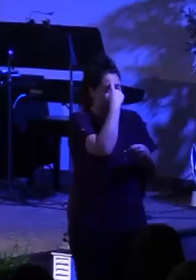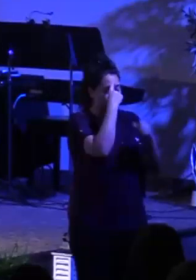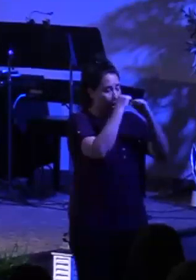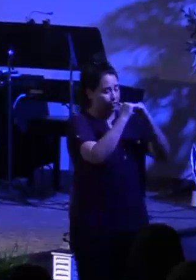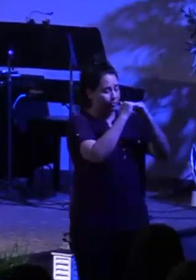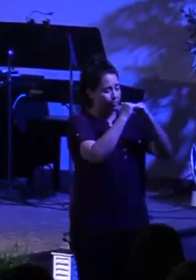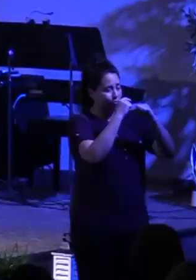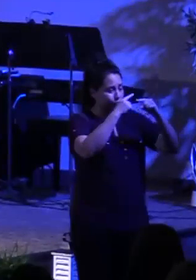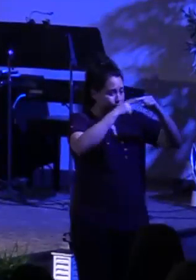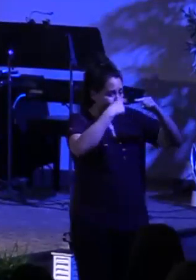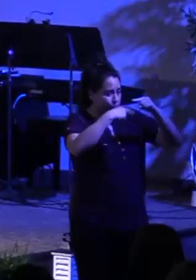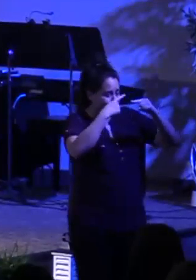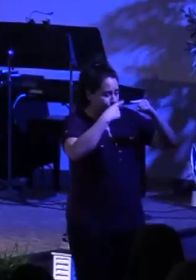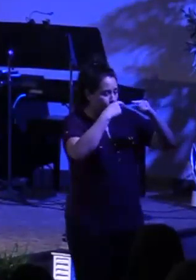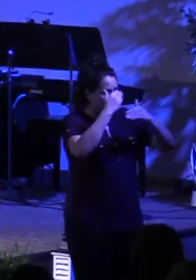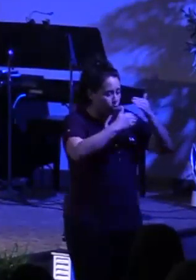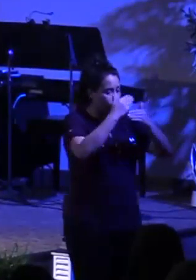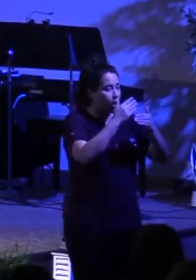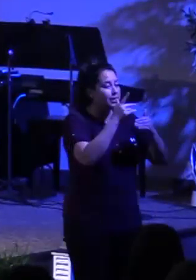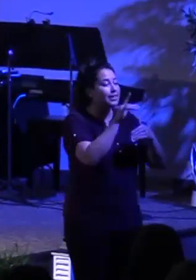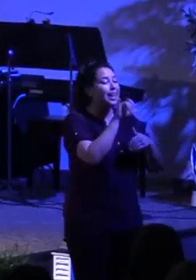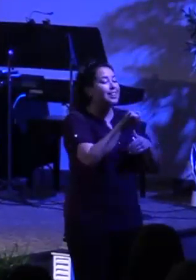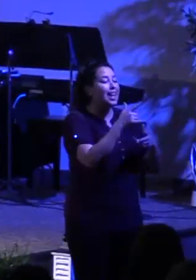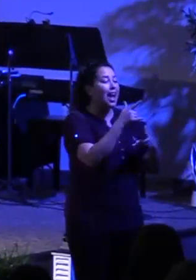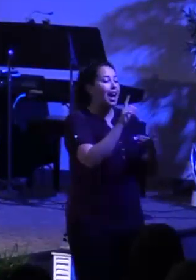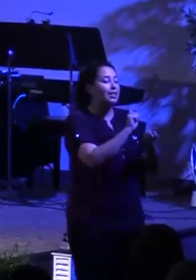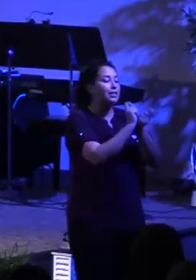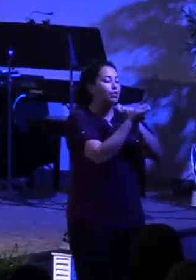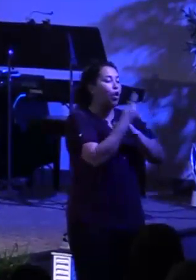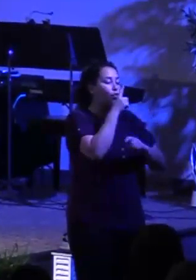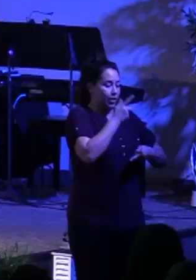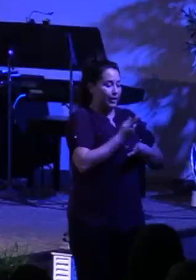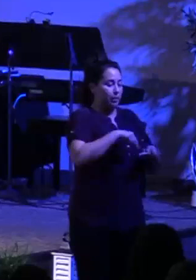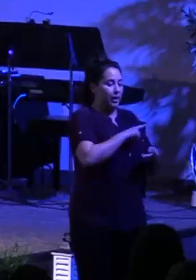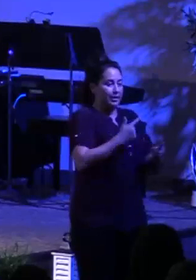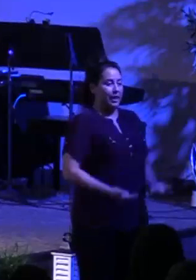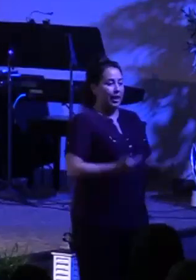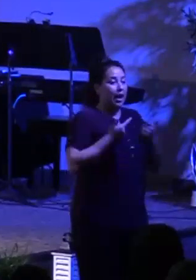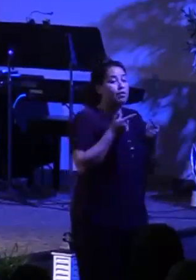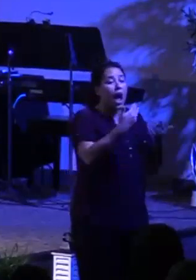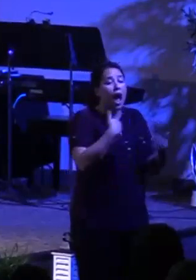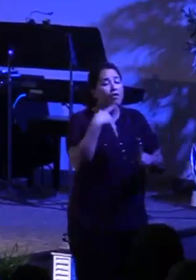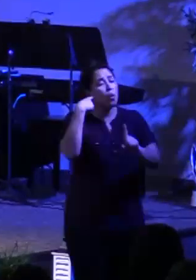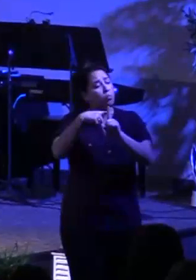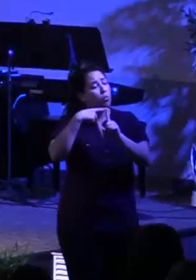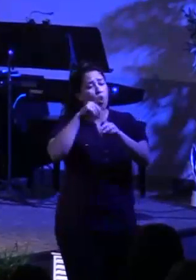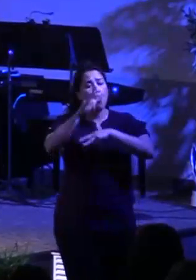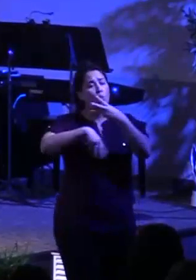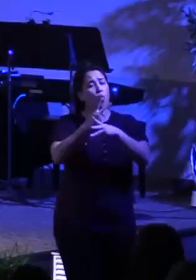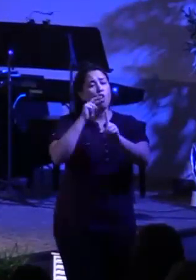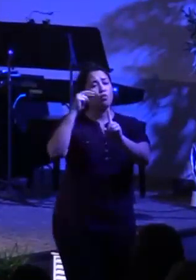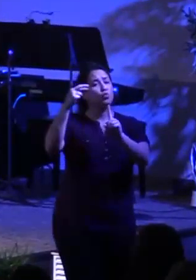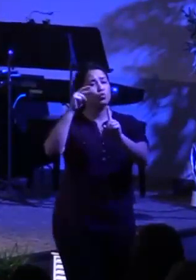to keep us alive. And, a positive worldview is a nice to have. A negative worldview is a